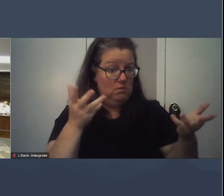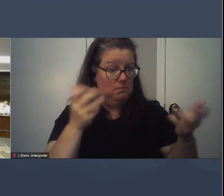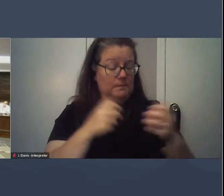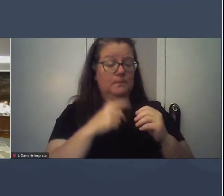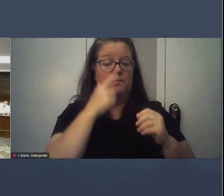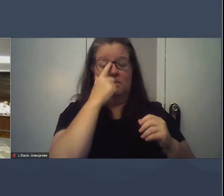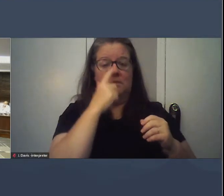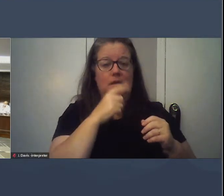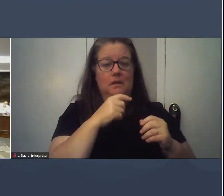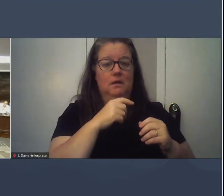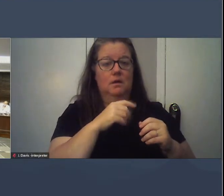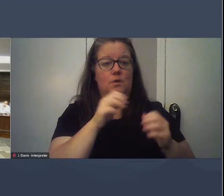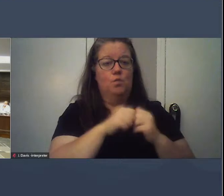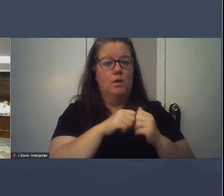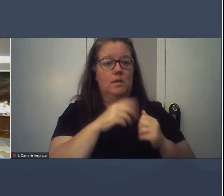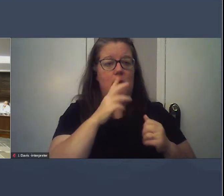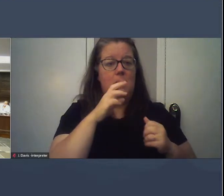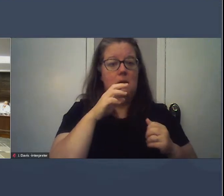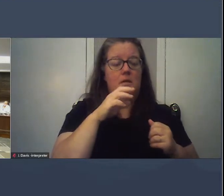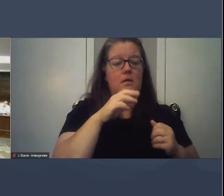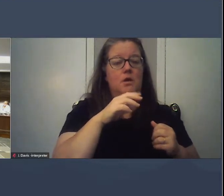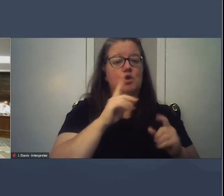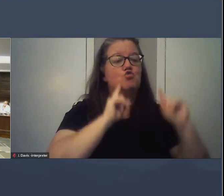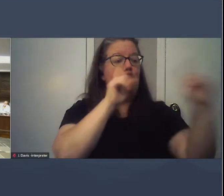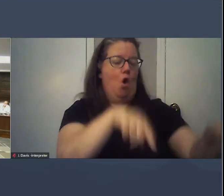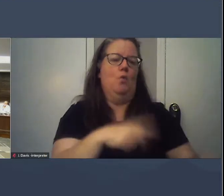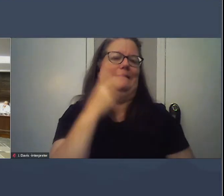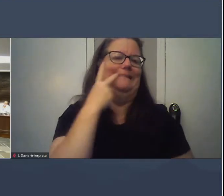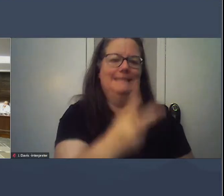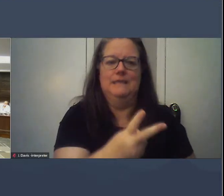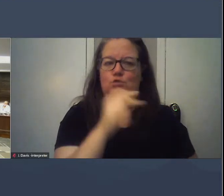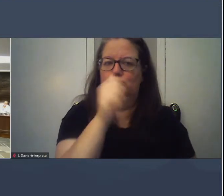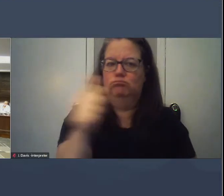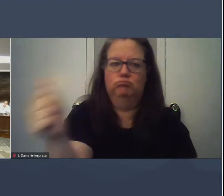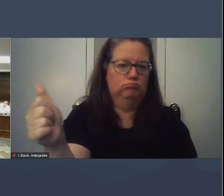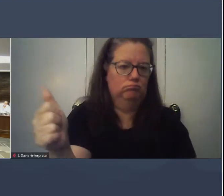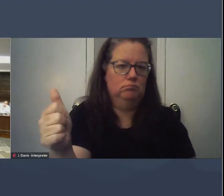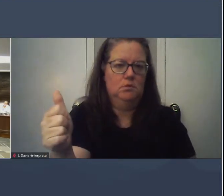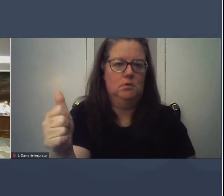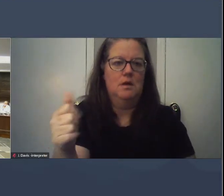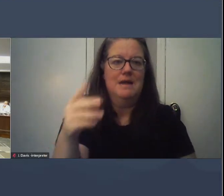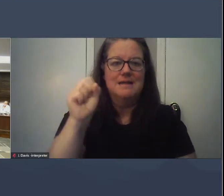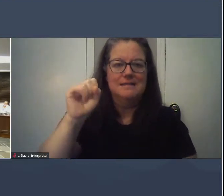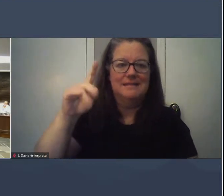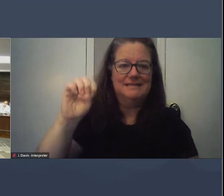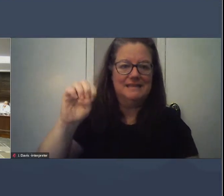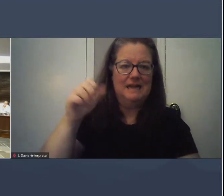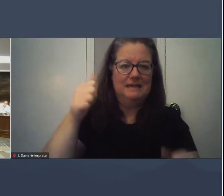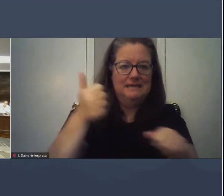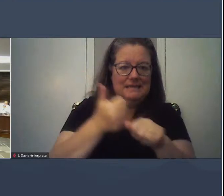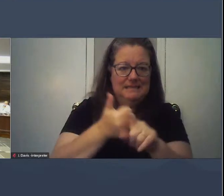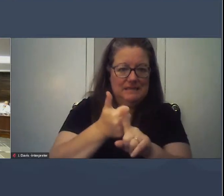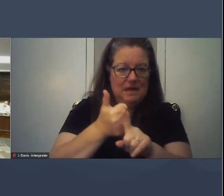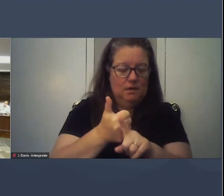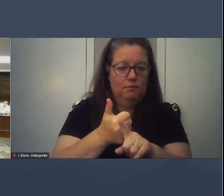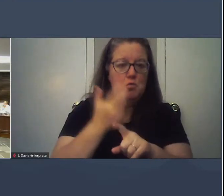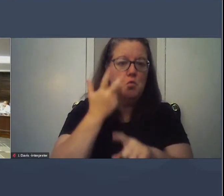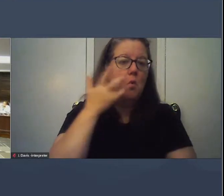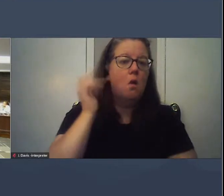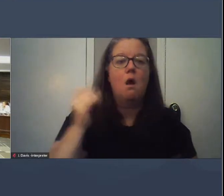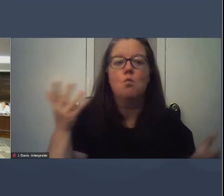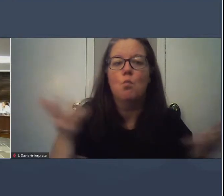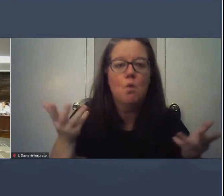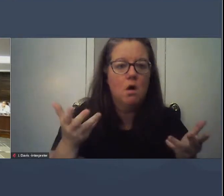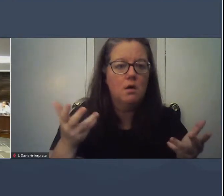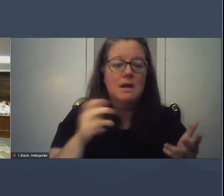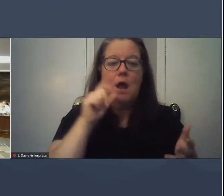maybe work with Mark to get a visit out there and see it firsthand. The entire site, what does it look like? And then you'll know, not by